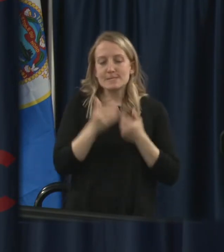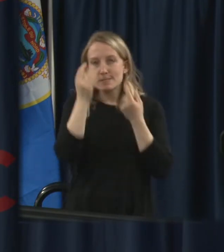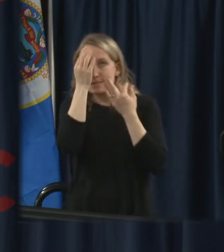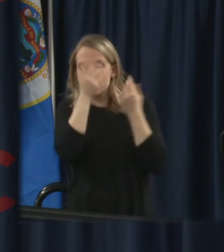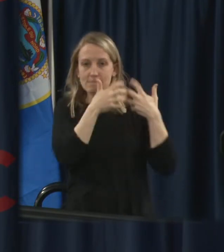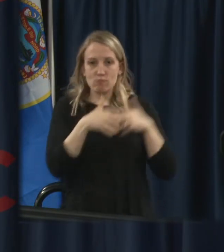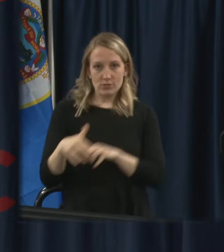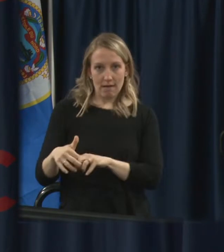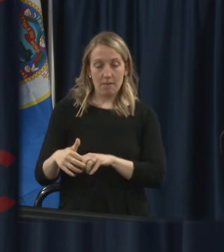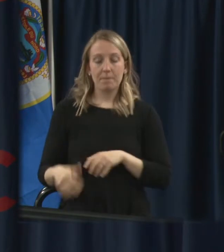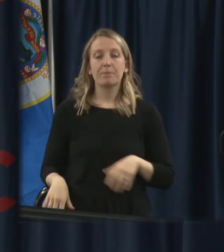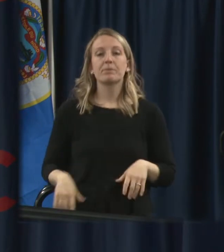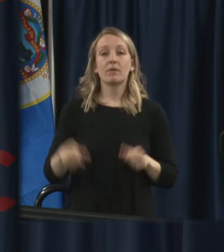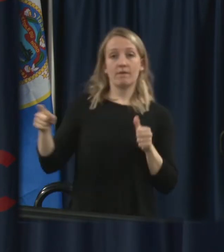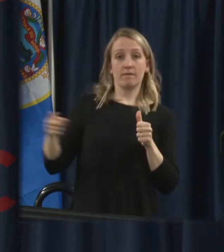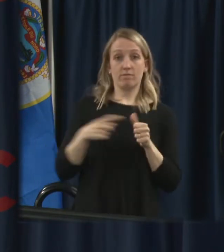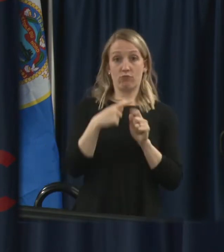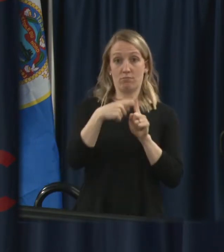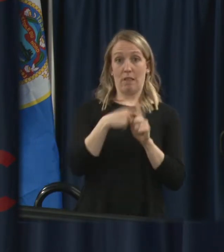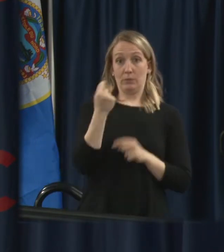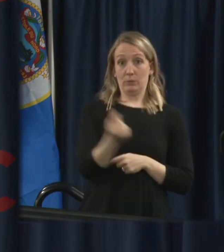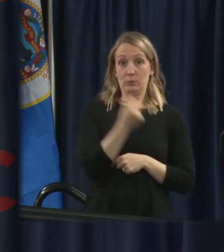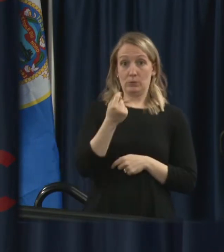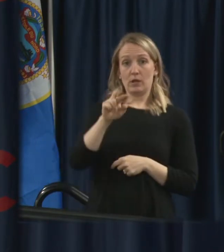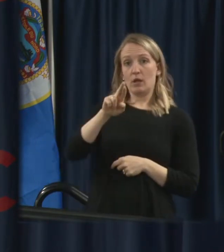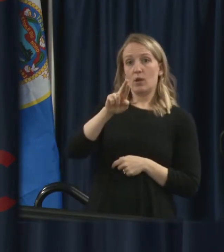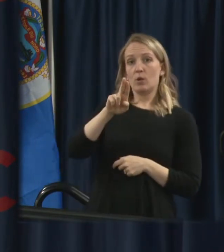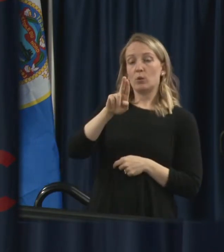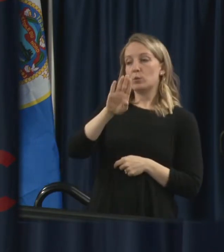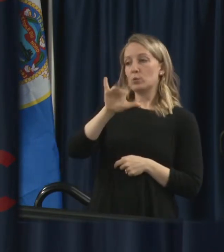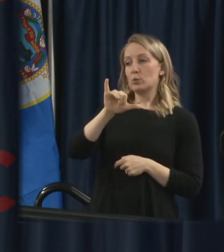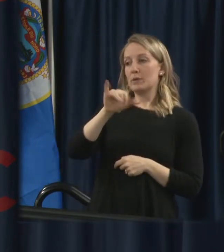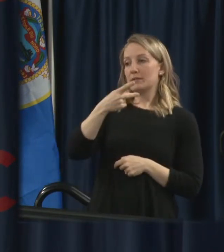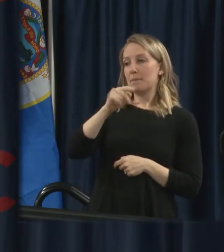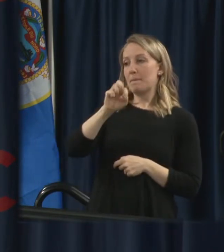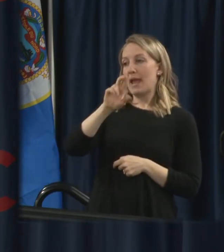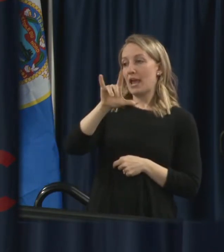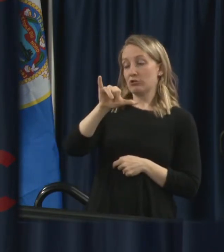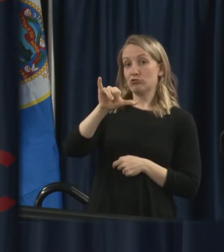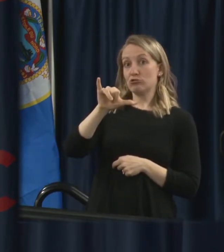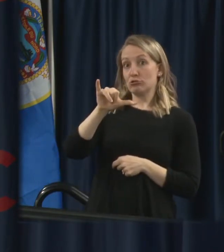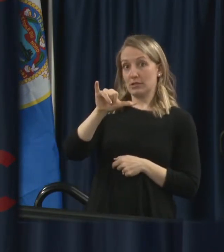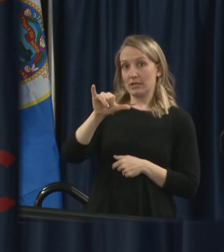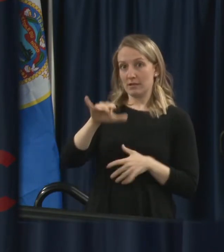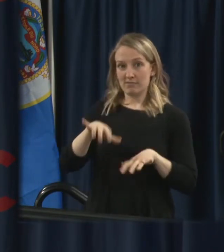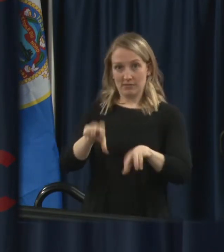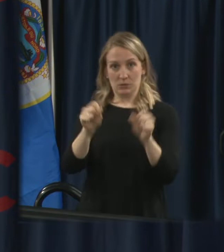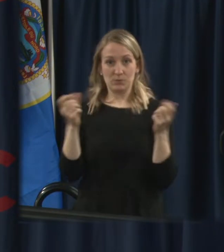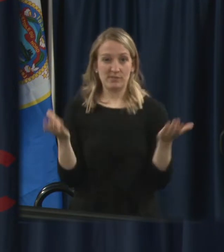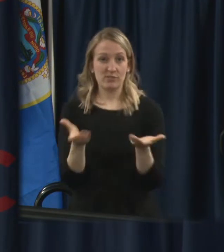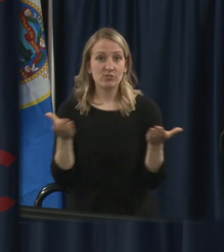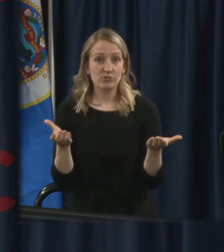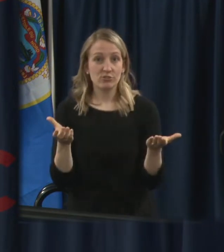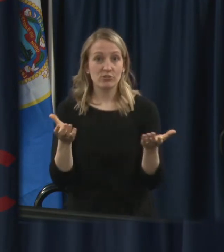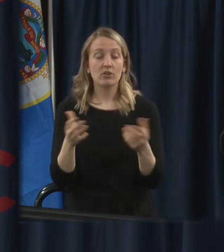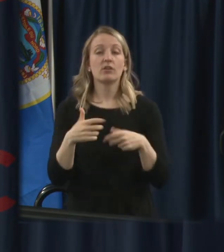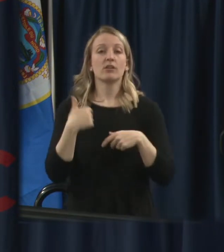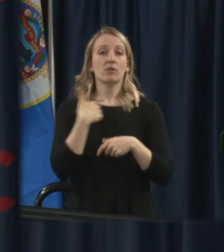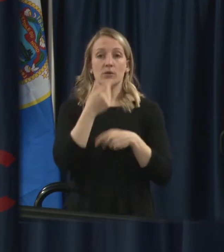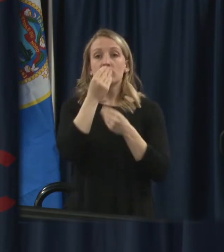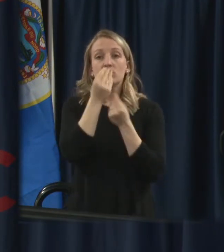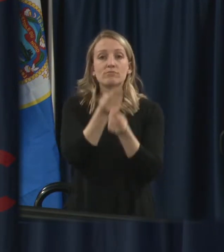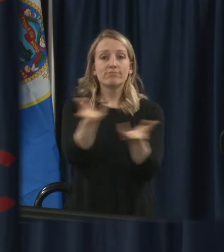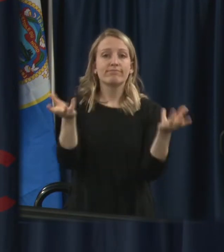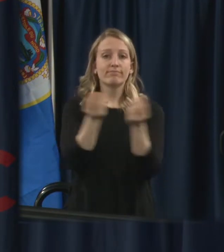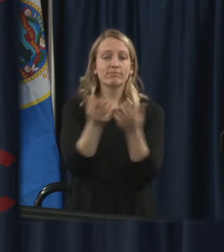Every Tuesday of the first month, Ruby's Pantry would happen on college campus, and we distributed food